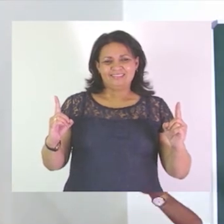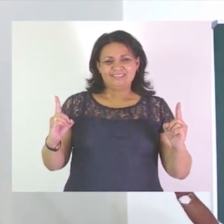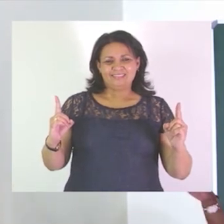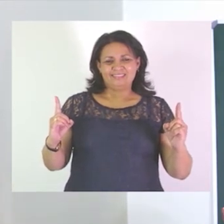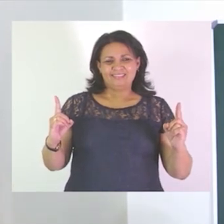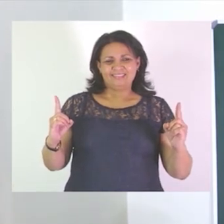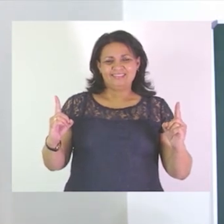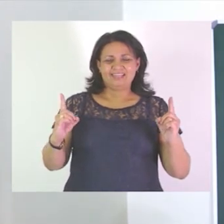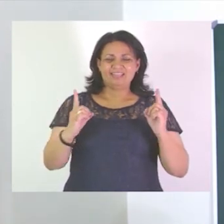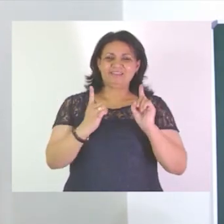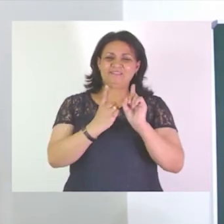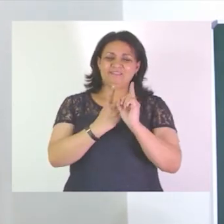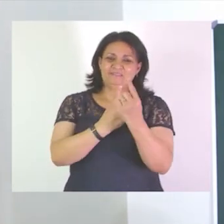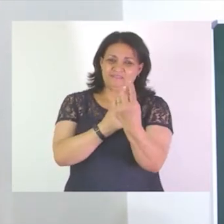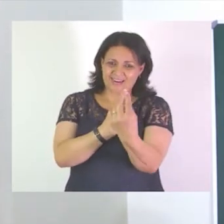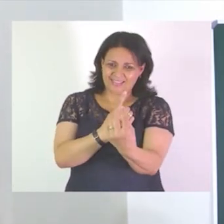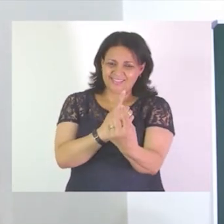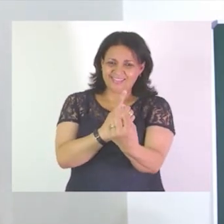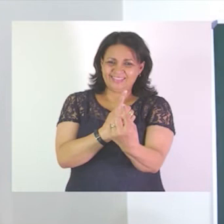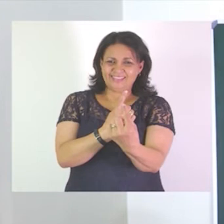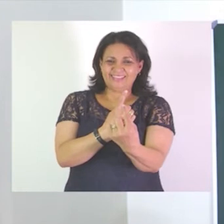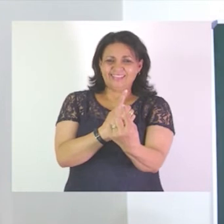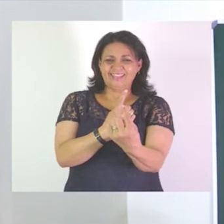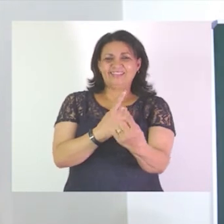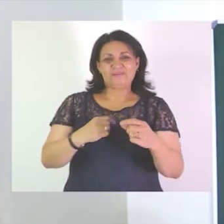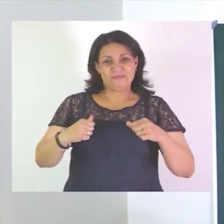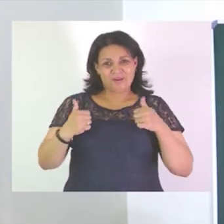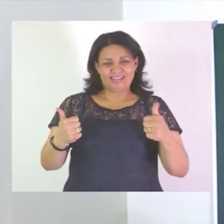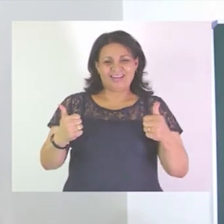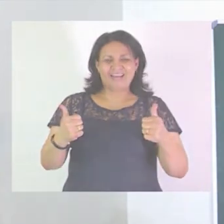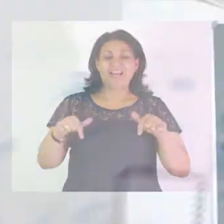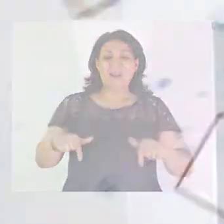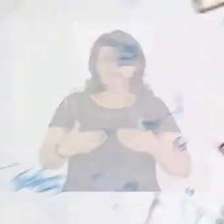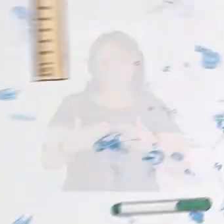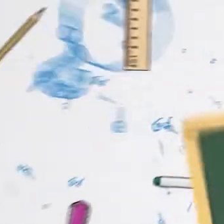sides and to the front. Well done. Now we can begin.